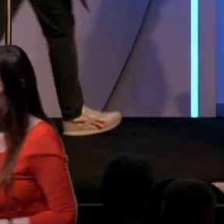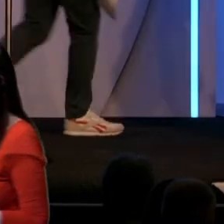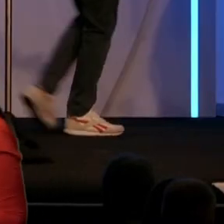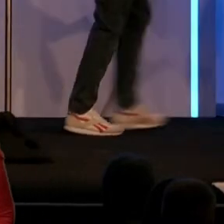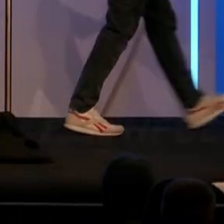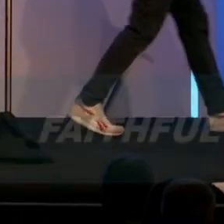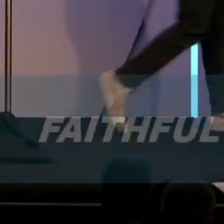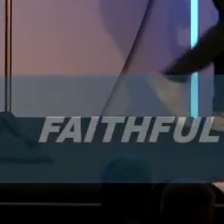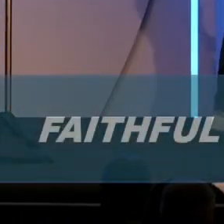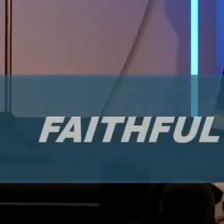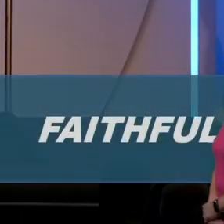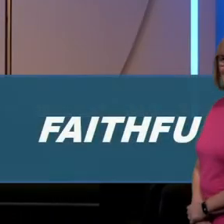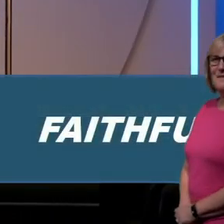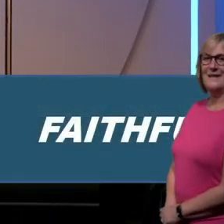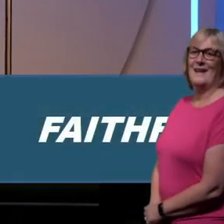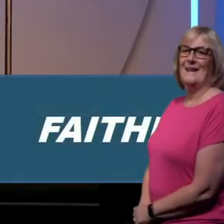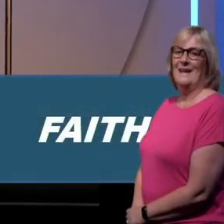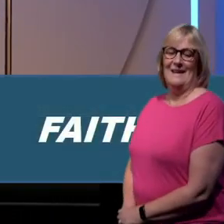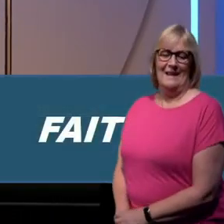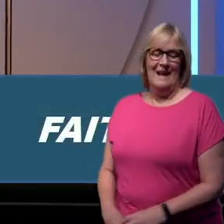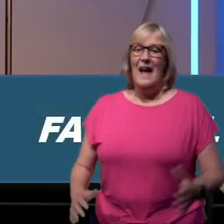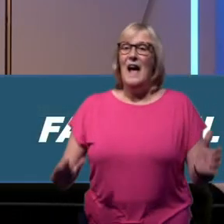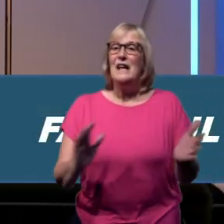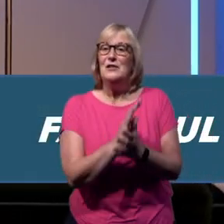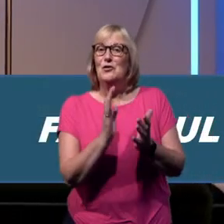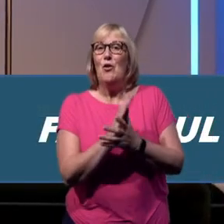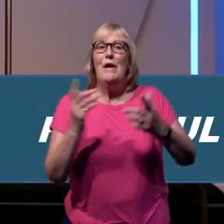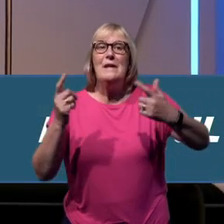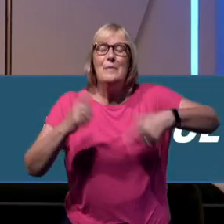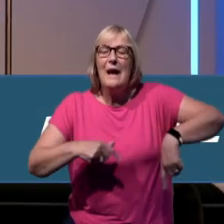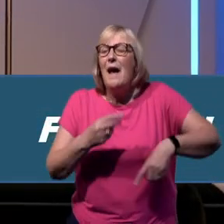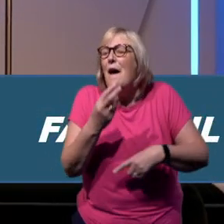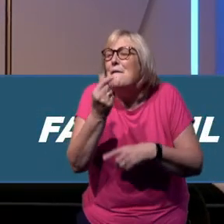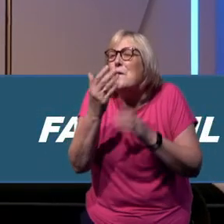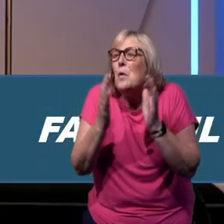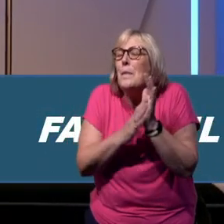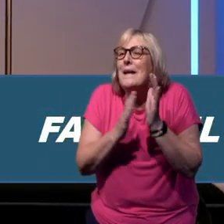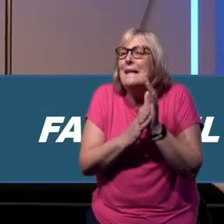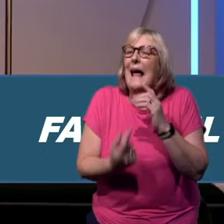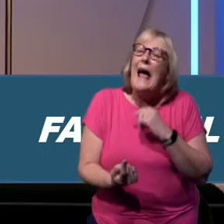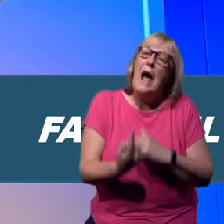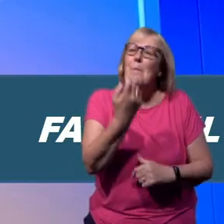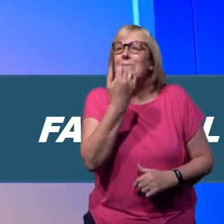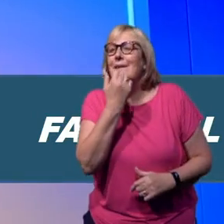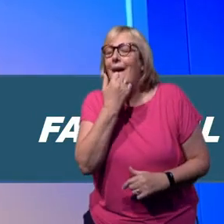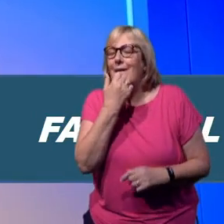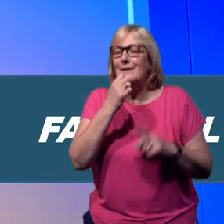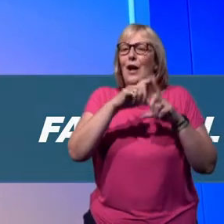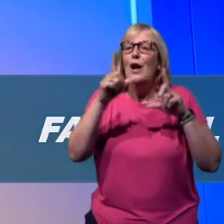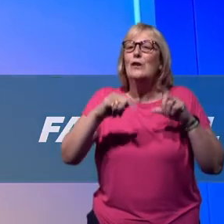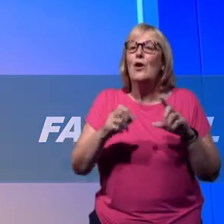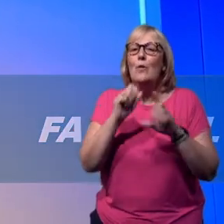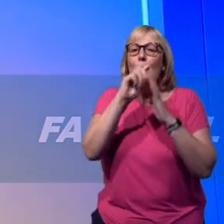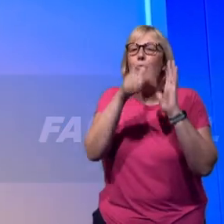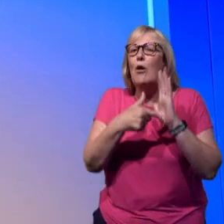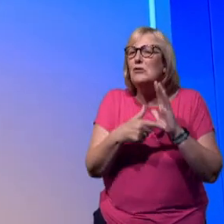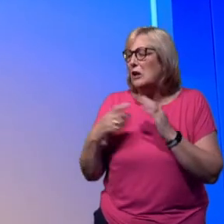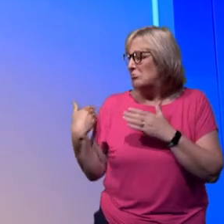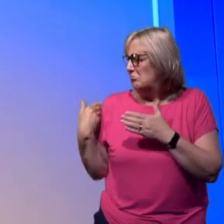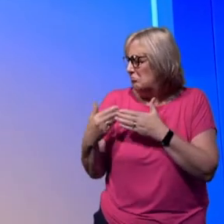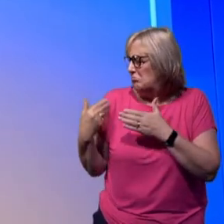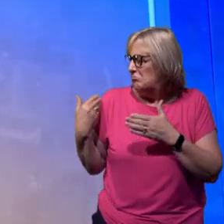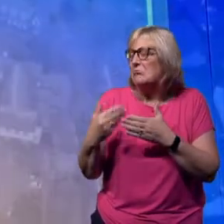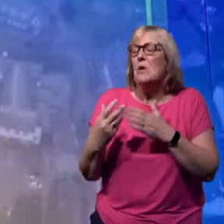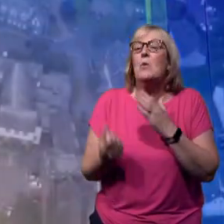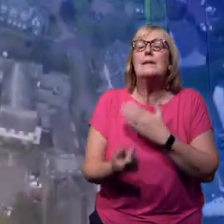Well, it's a real joy to spend just a few minutes giving a sort of progress report on the Derwent Project. Now, as you know, the Derwent